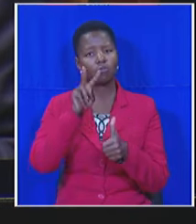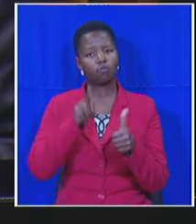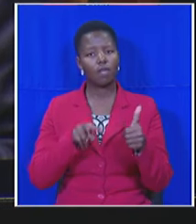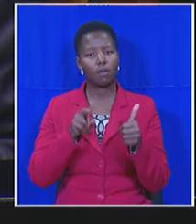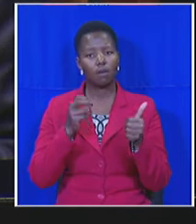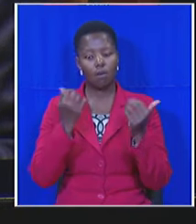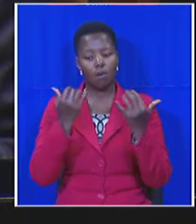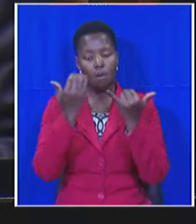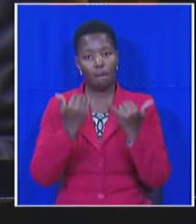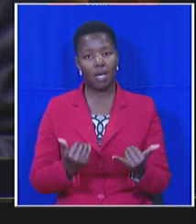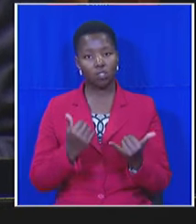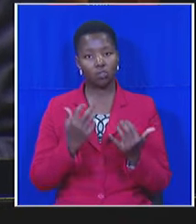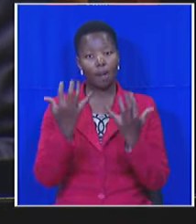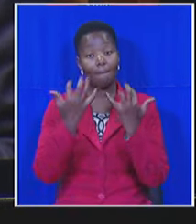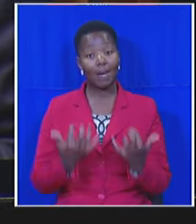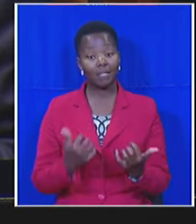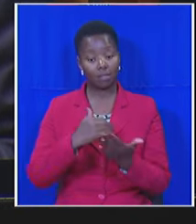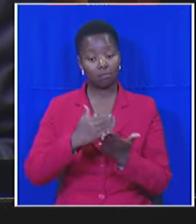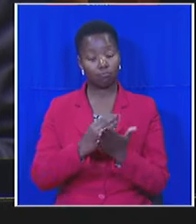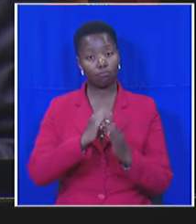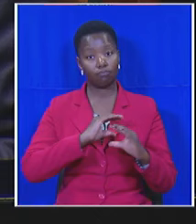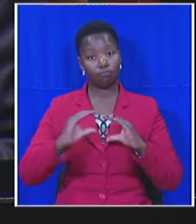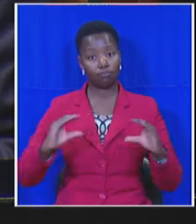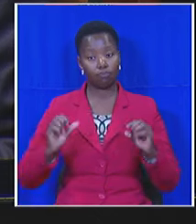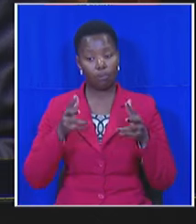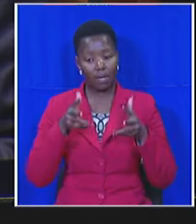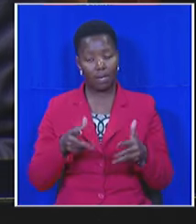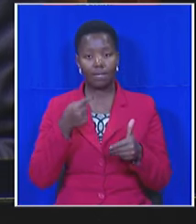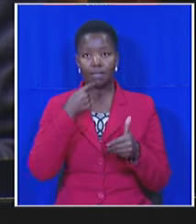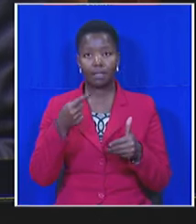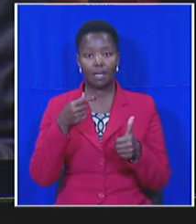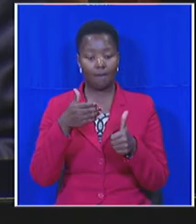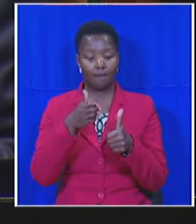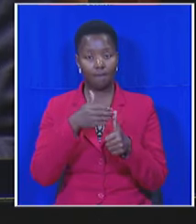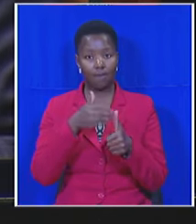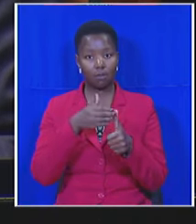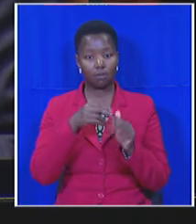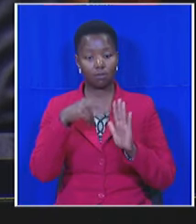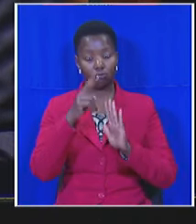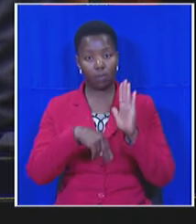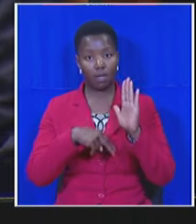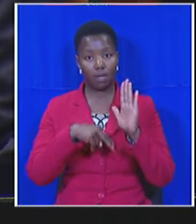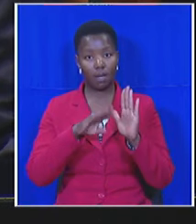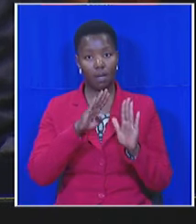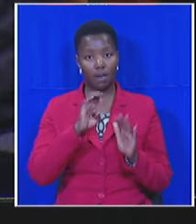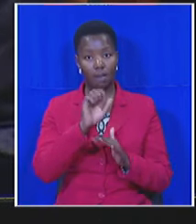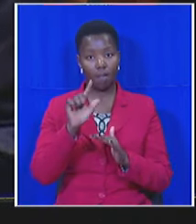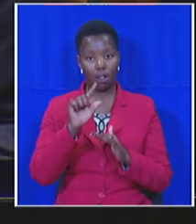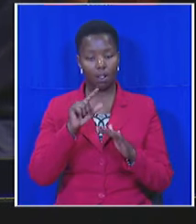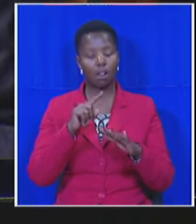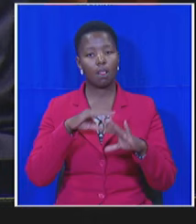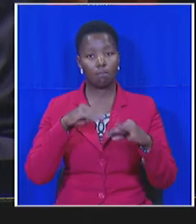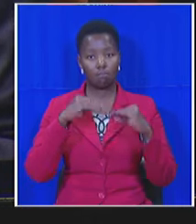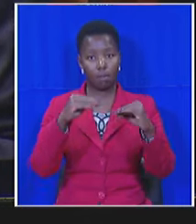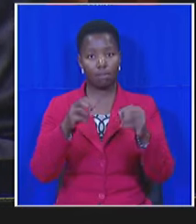bill earlier this morning, the decision of the question on the first reading of the bill was postponed. I now put